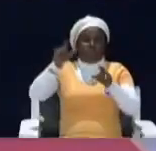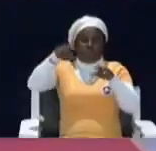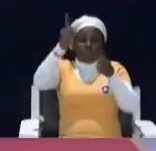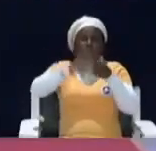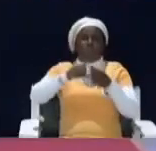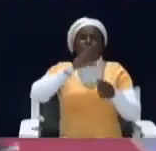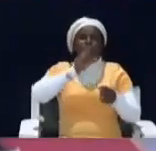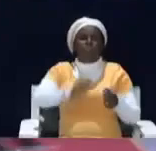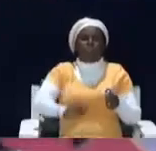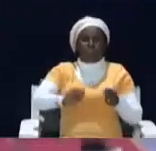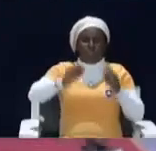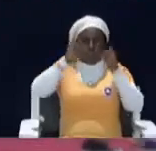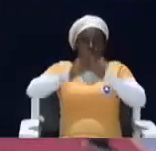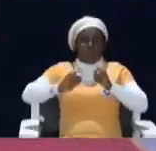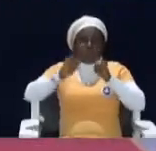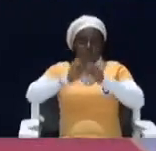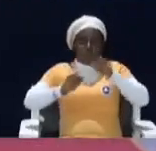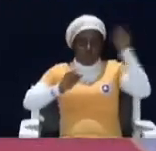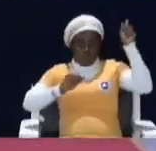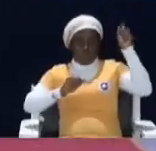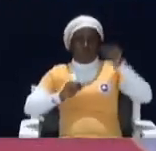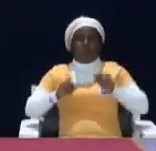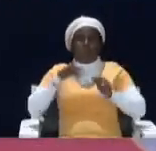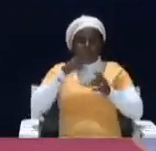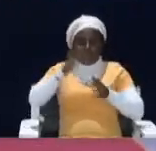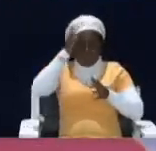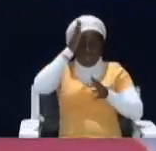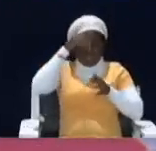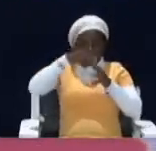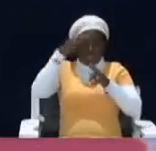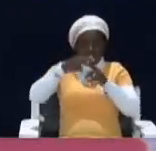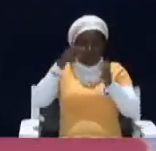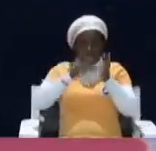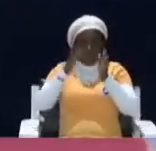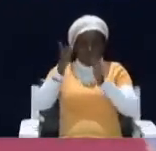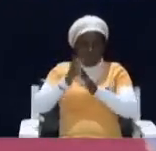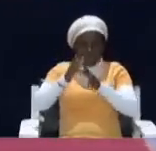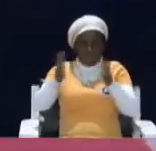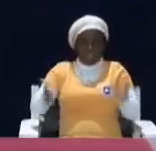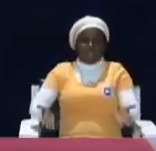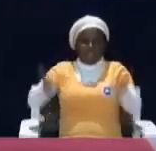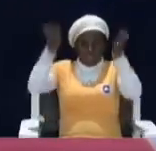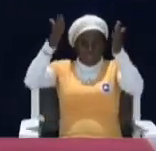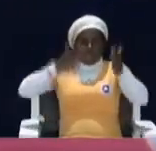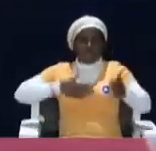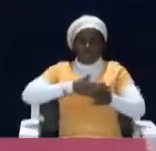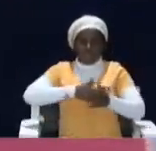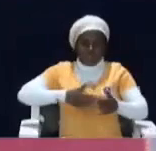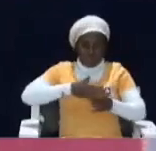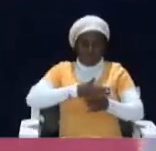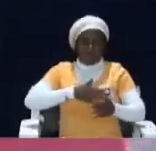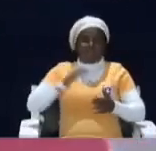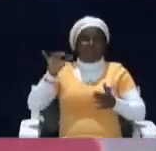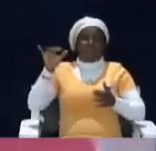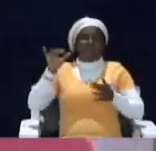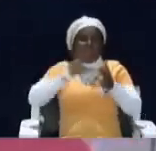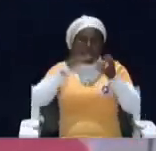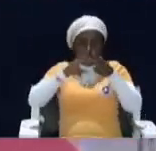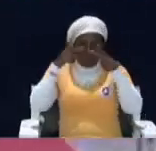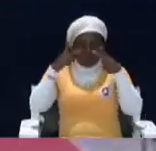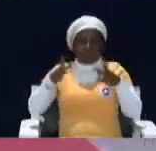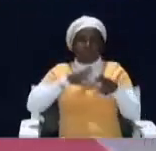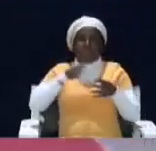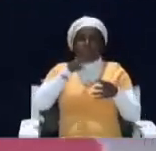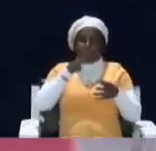say, Father, in the name of Jesus, arise. Please, I want to see my mommy.